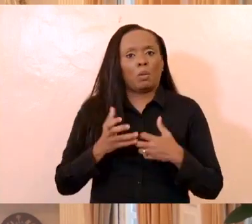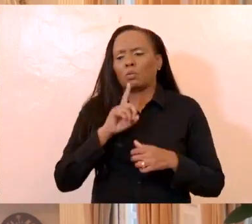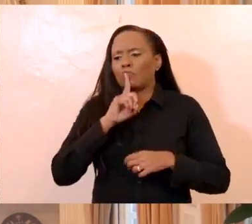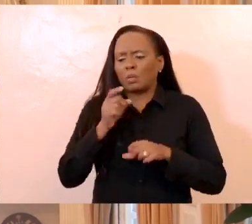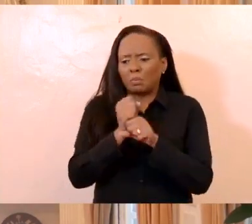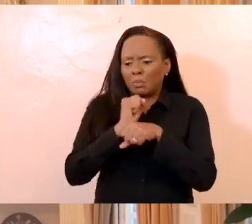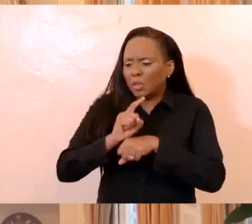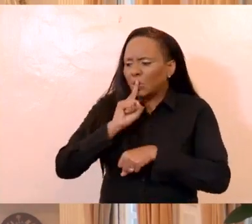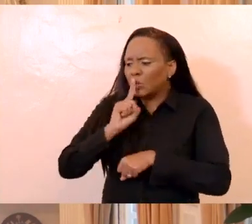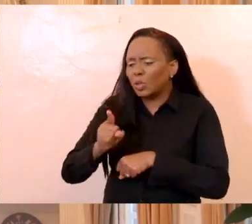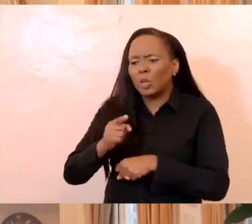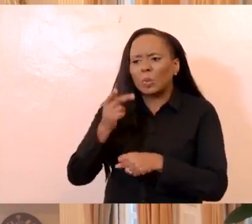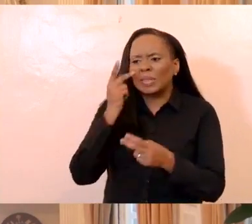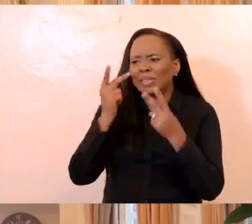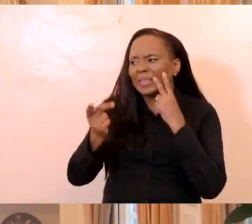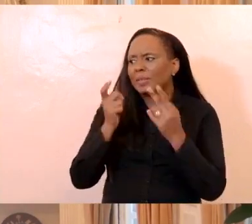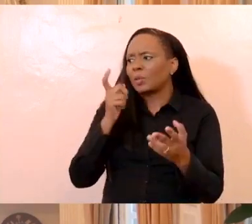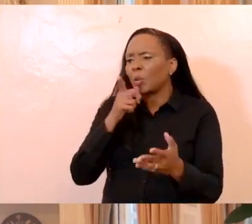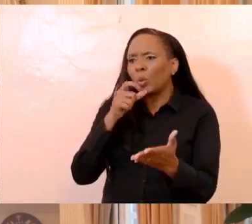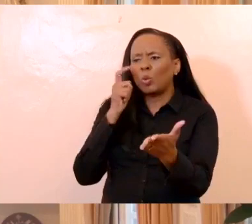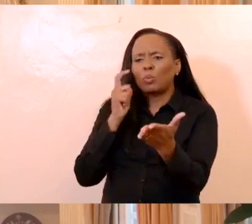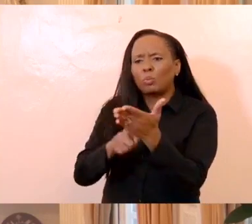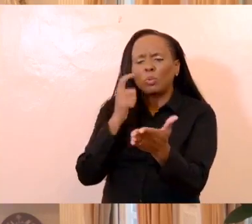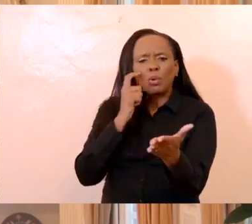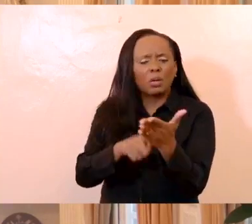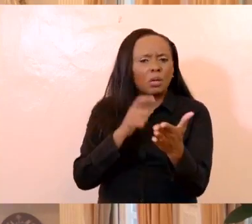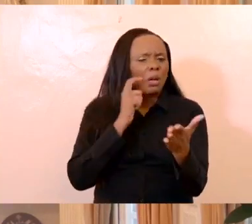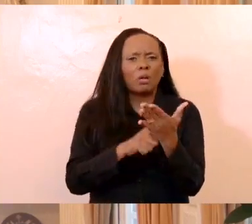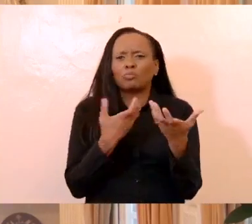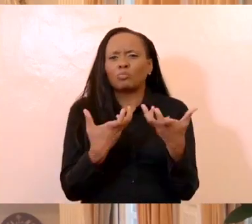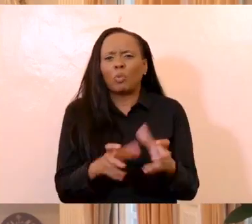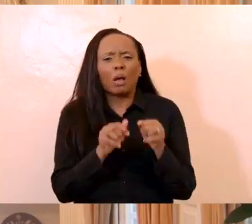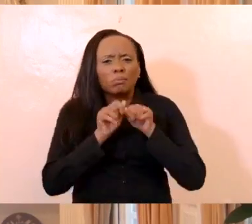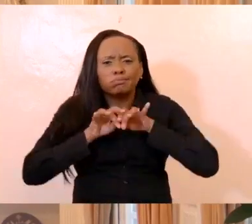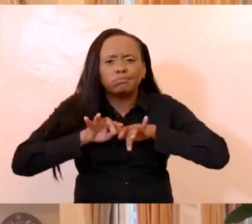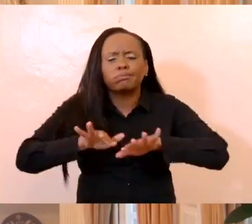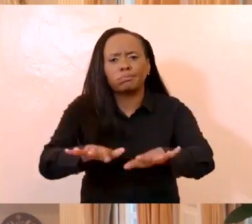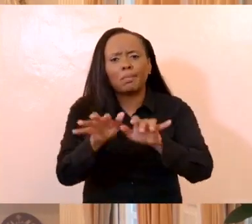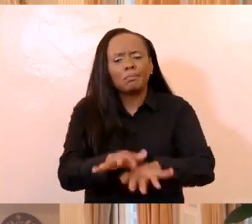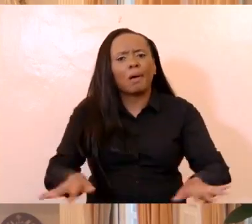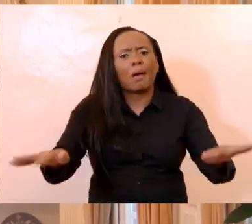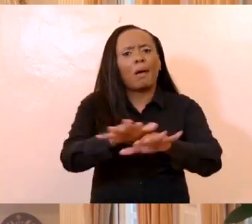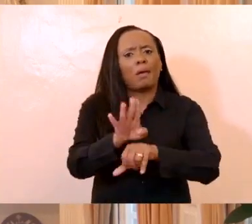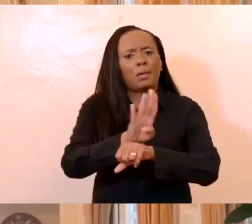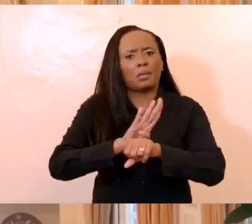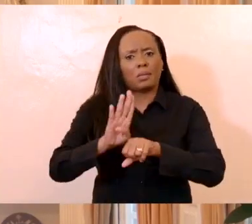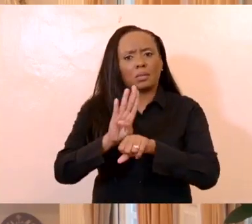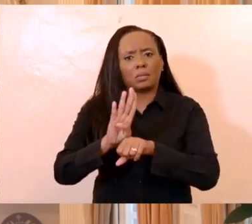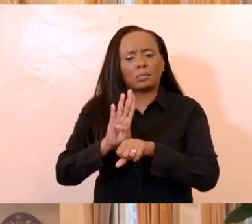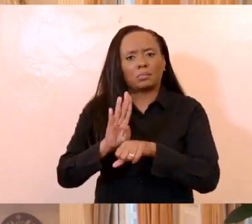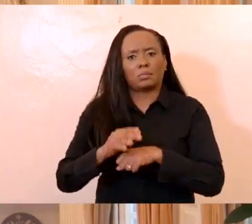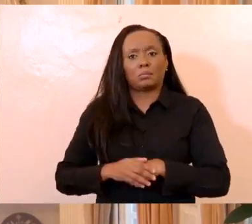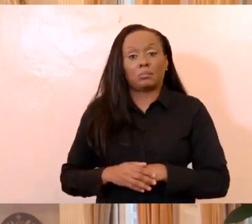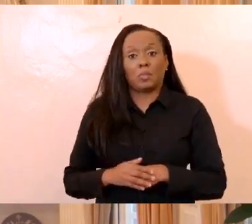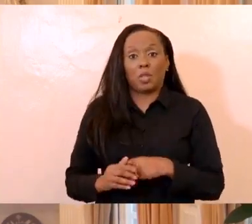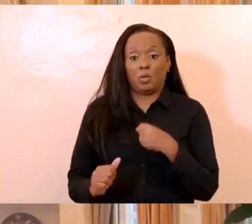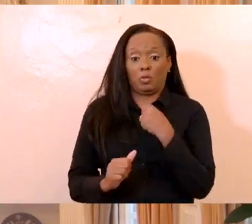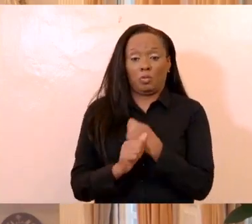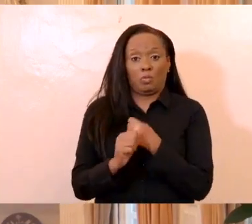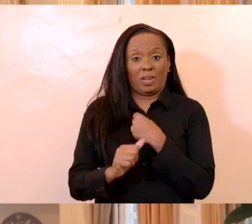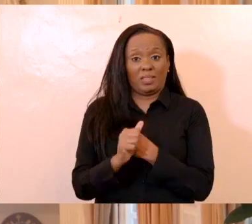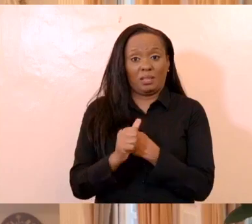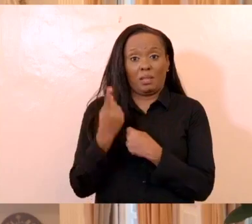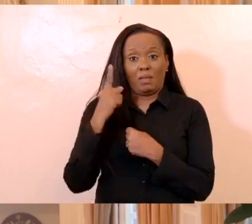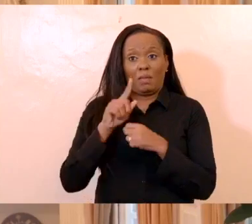primary contacts to stop the rate of spread within the country. The risk of outbreaks in